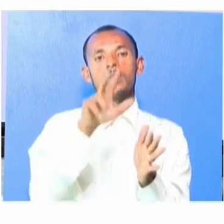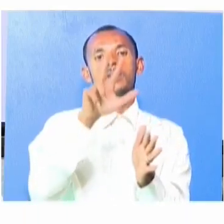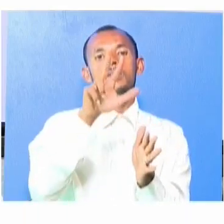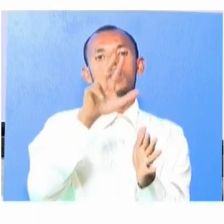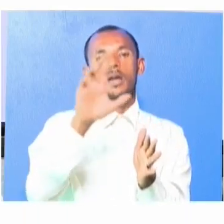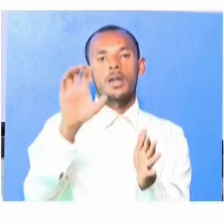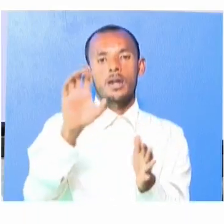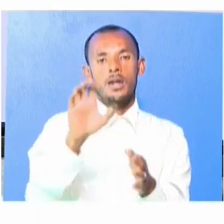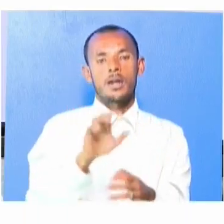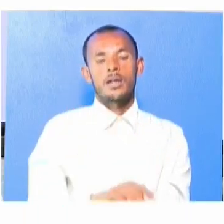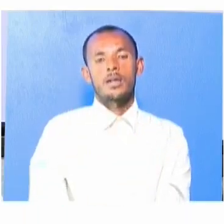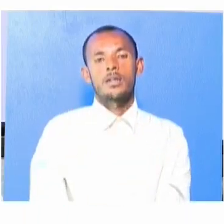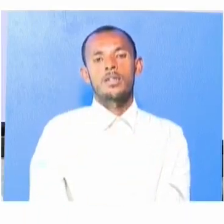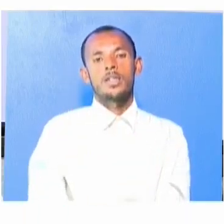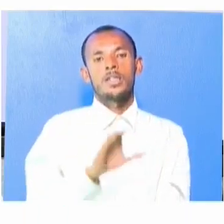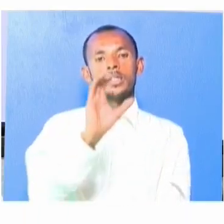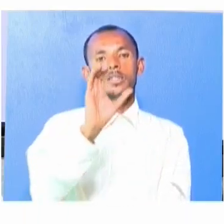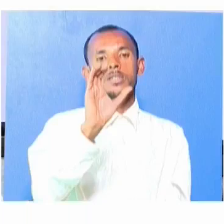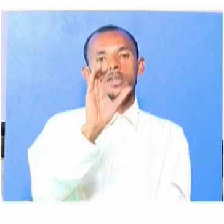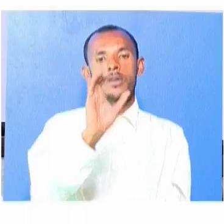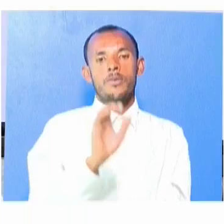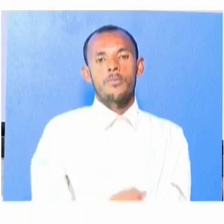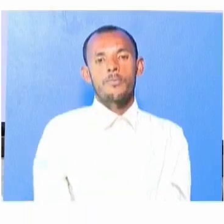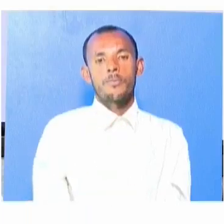300. And C,